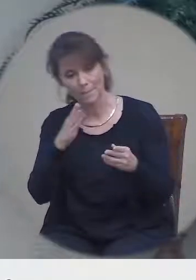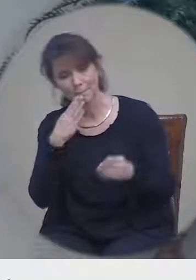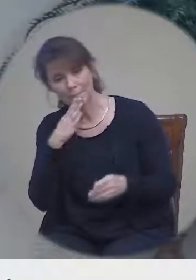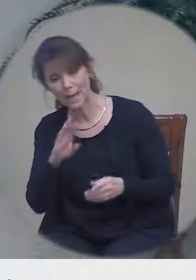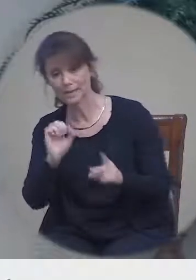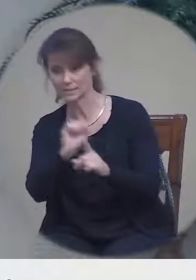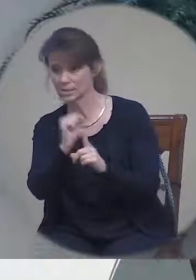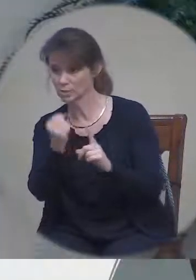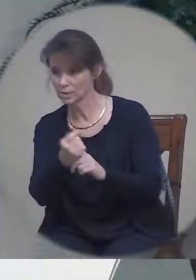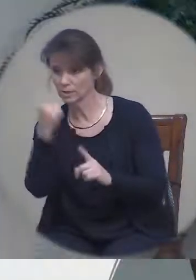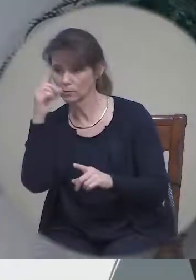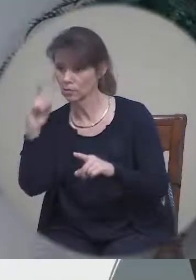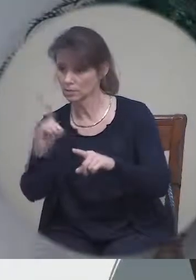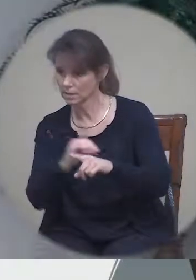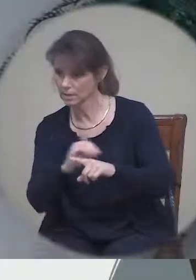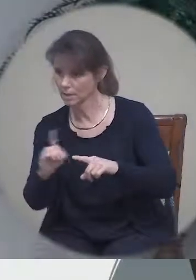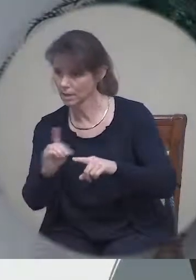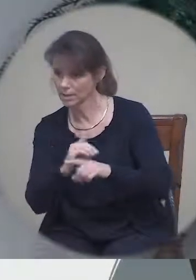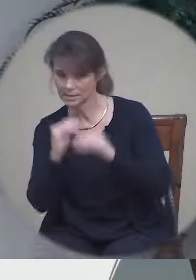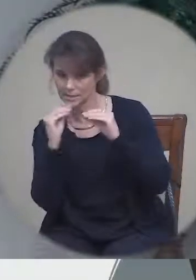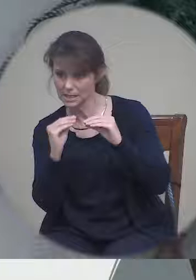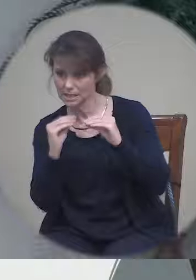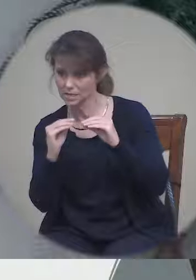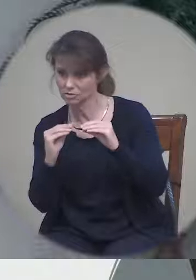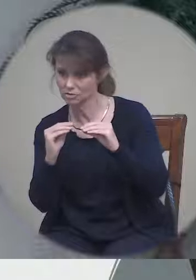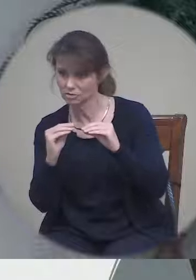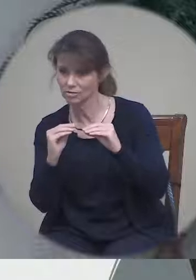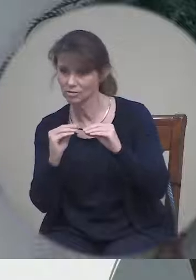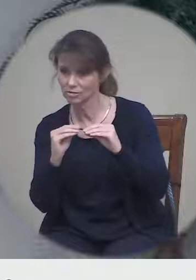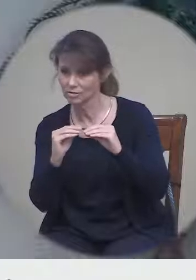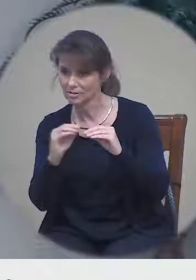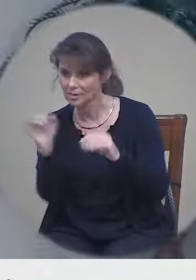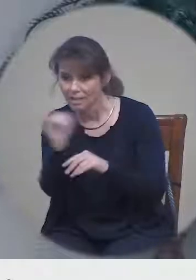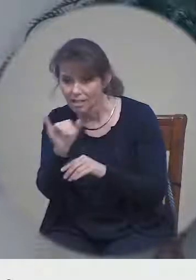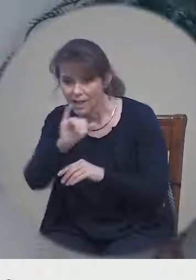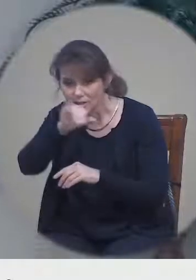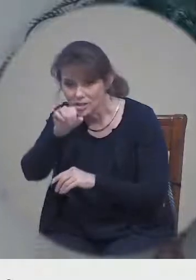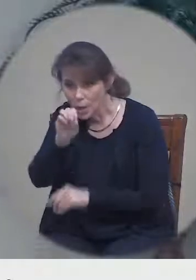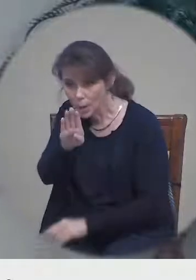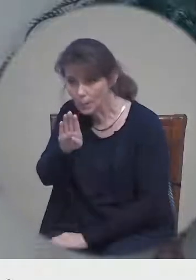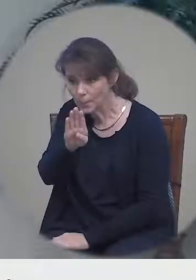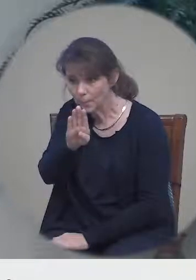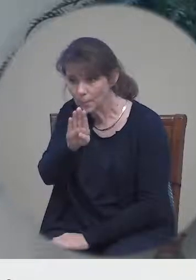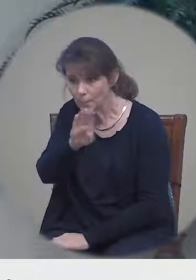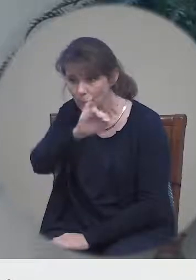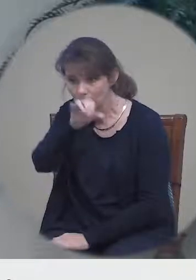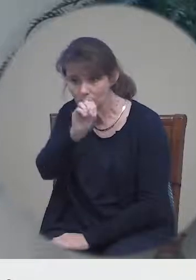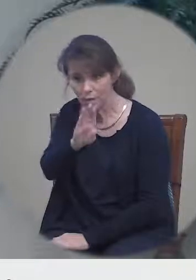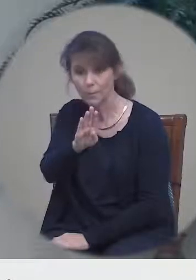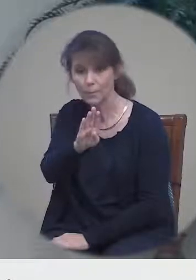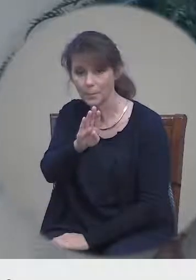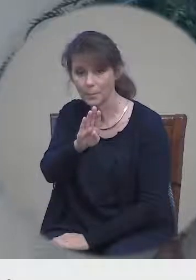course on which we should be. Here's what he said. I'll skip this. I'm going to run out of time.